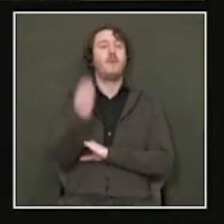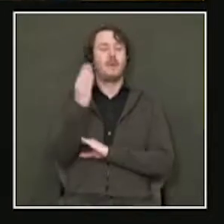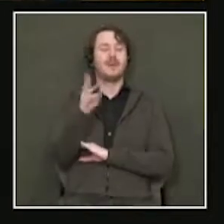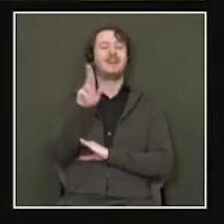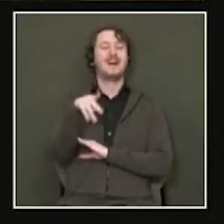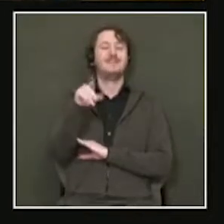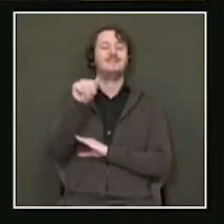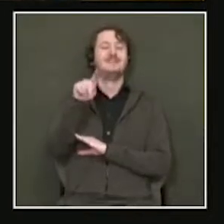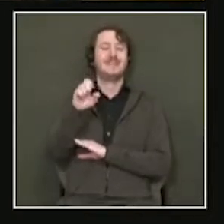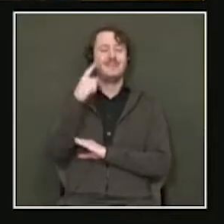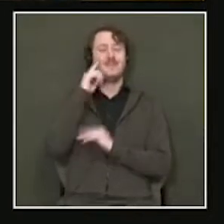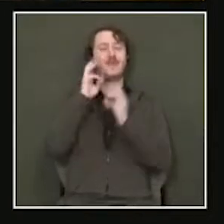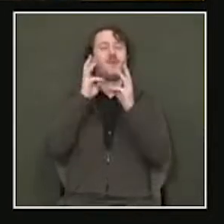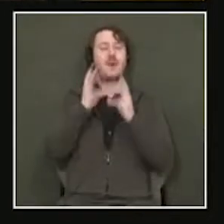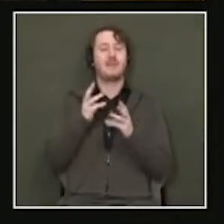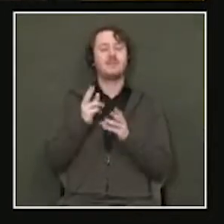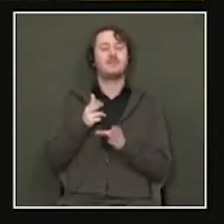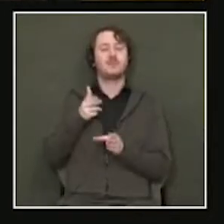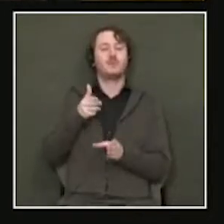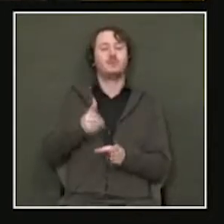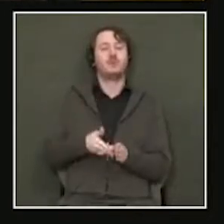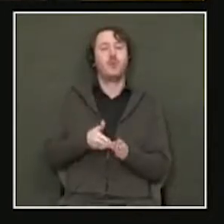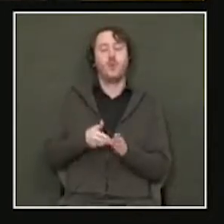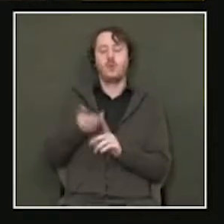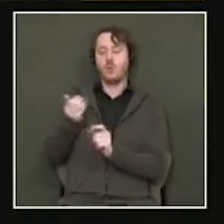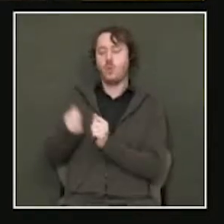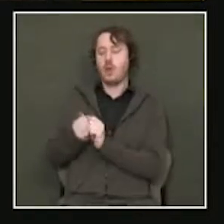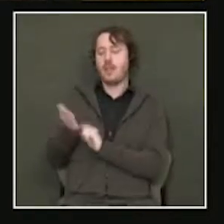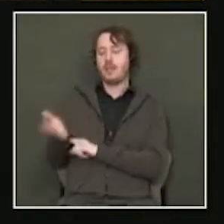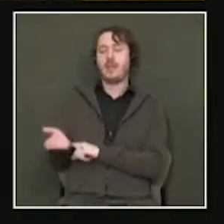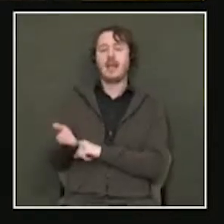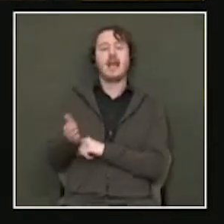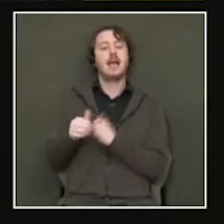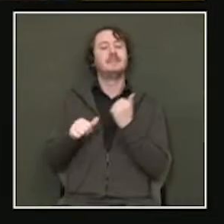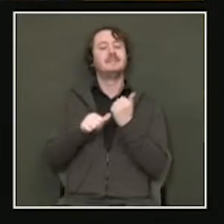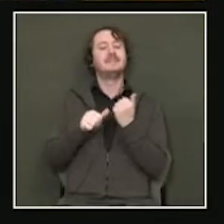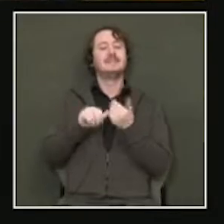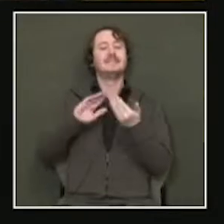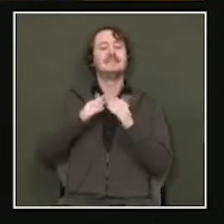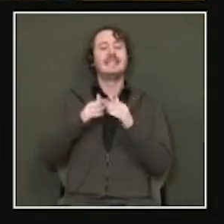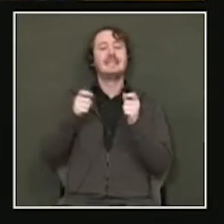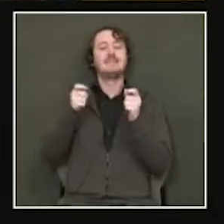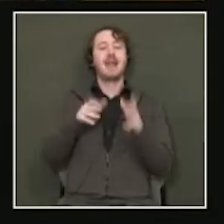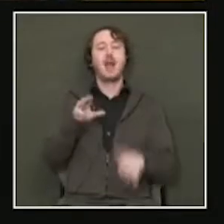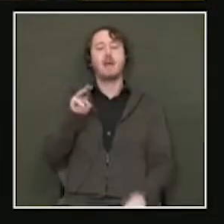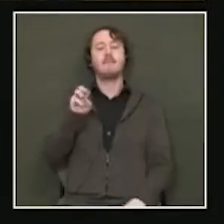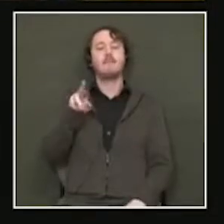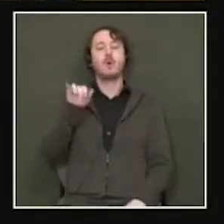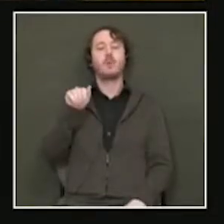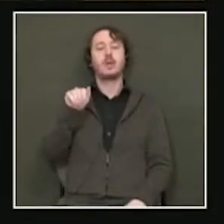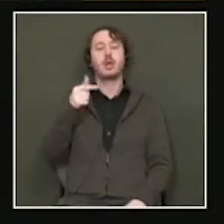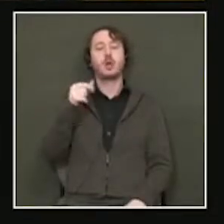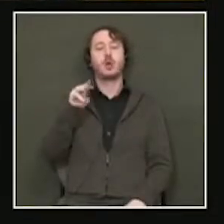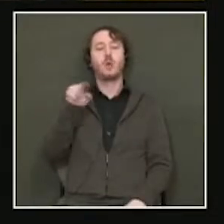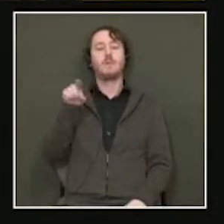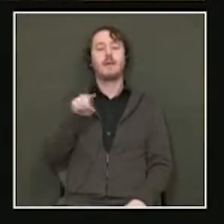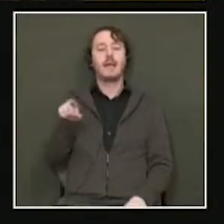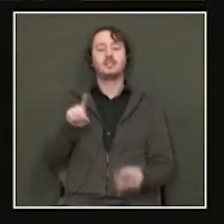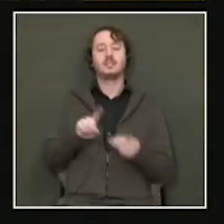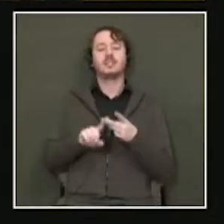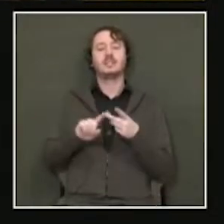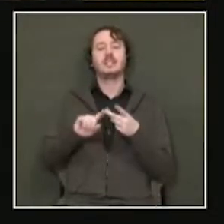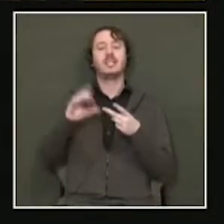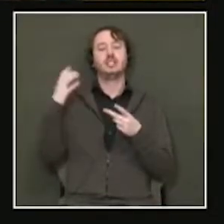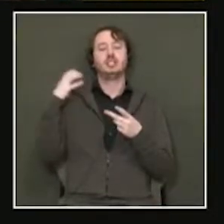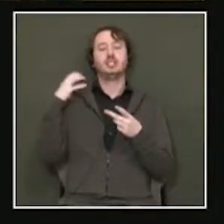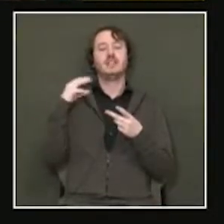the weather. I'm joined this morning by Deputy City Manager Maria Villagomez, Police Chief McManus, Mike Moreland from